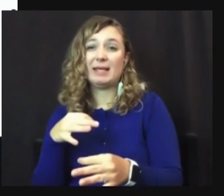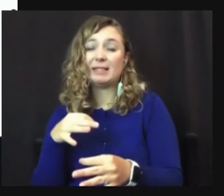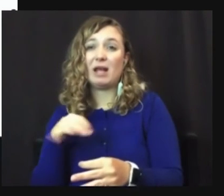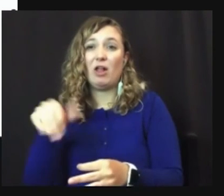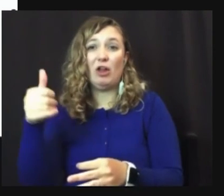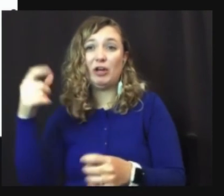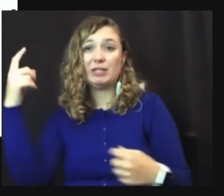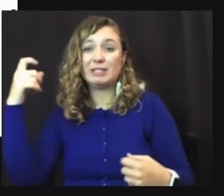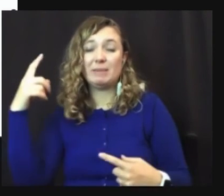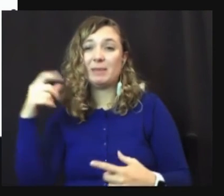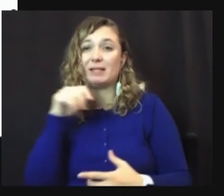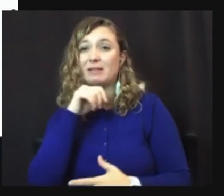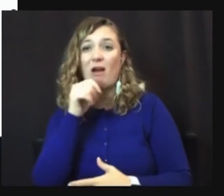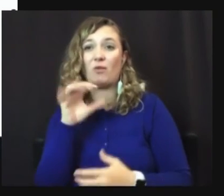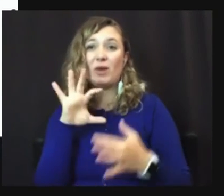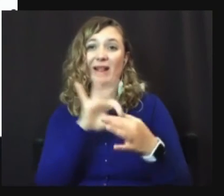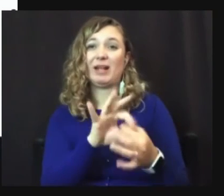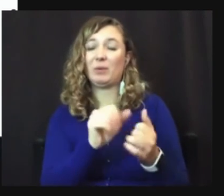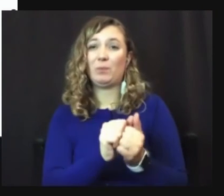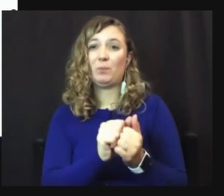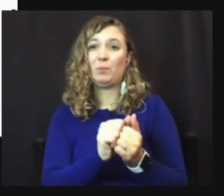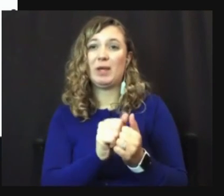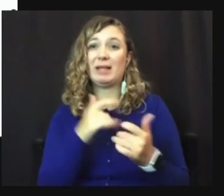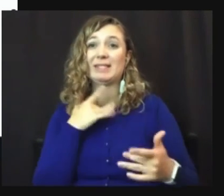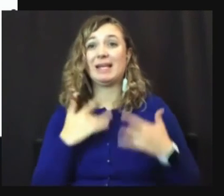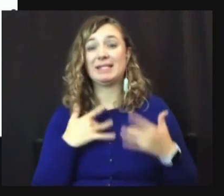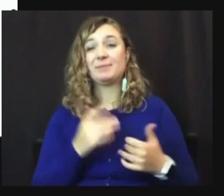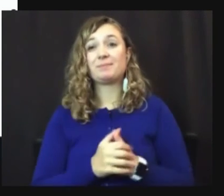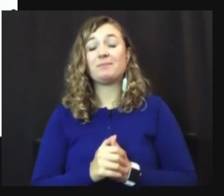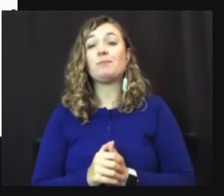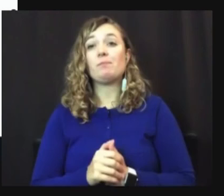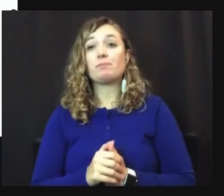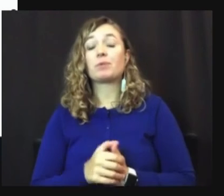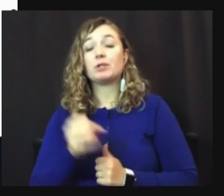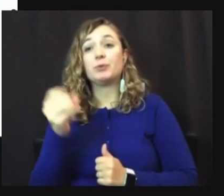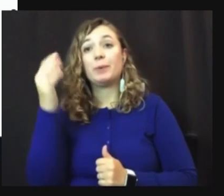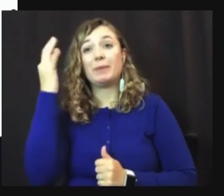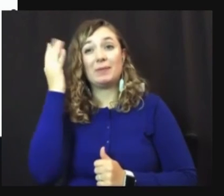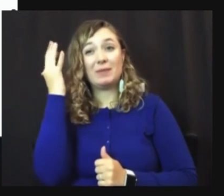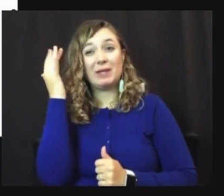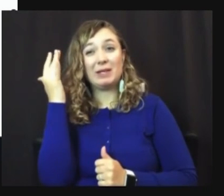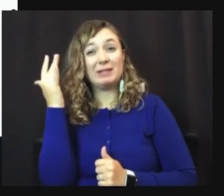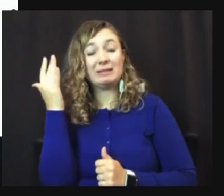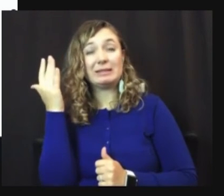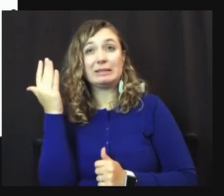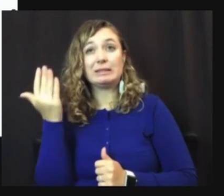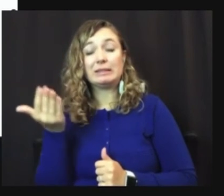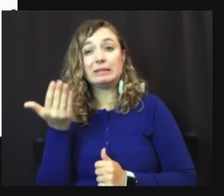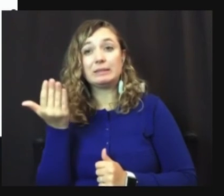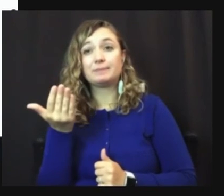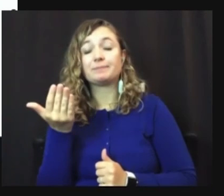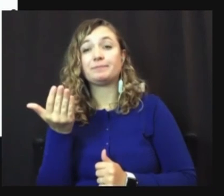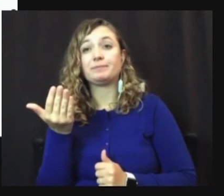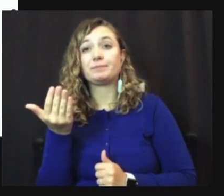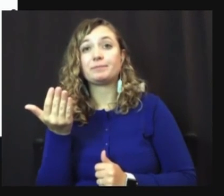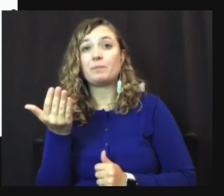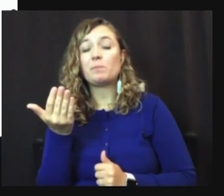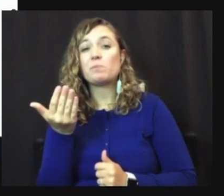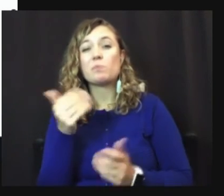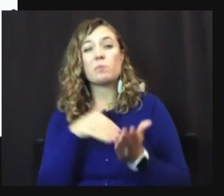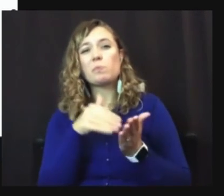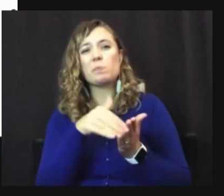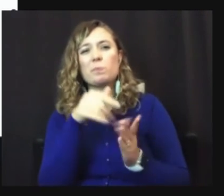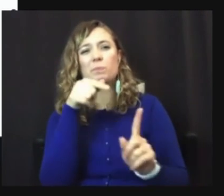So I would also think through how often this person